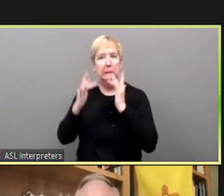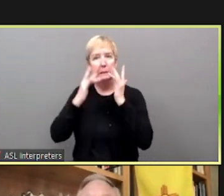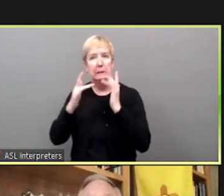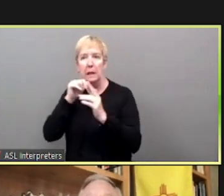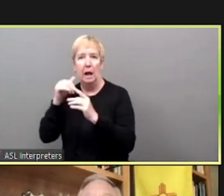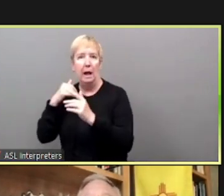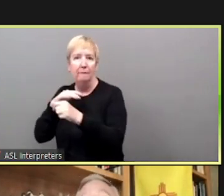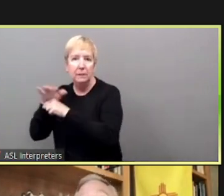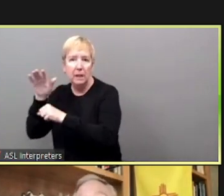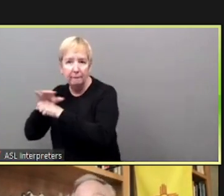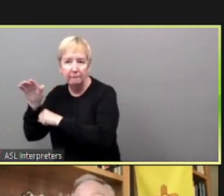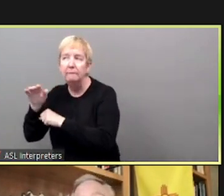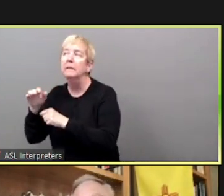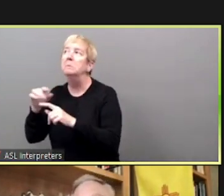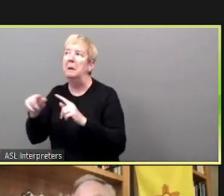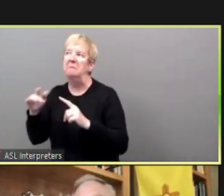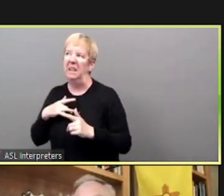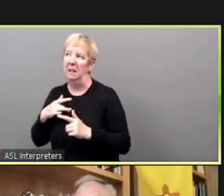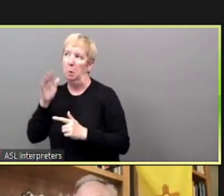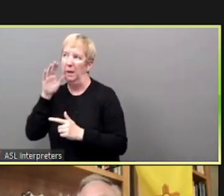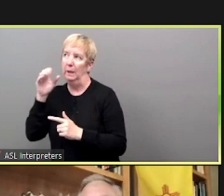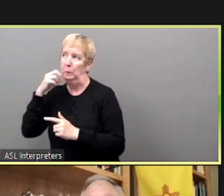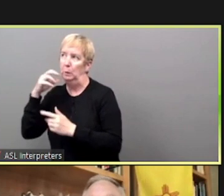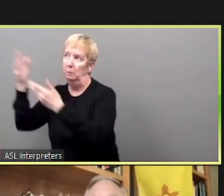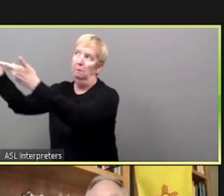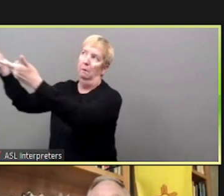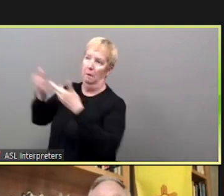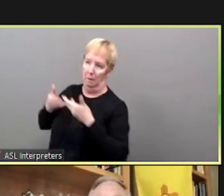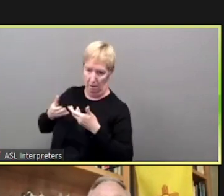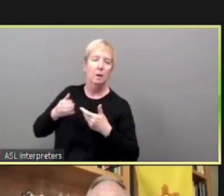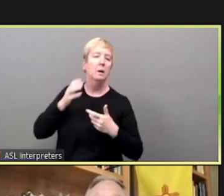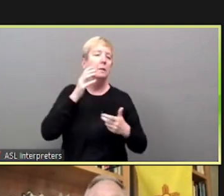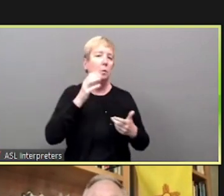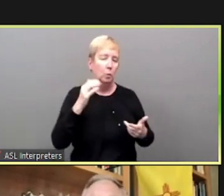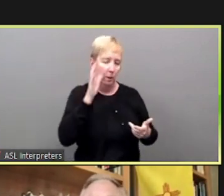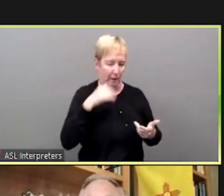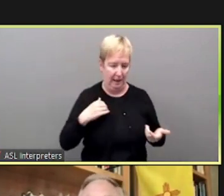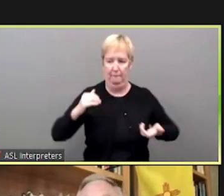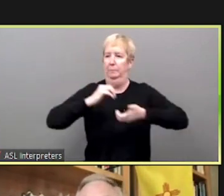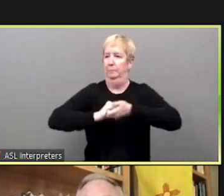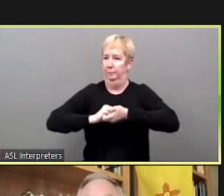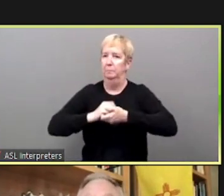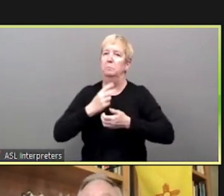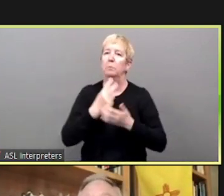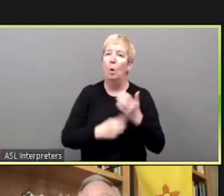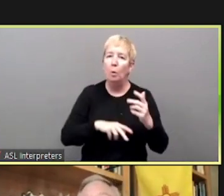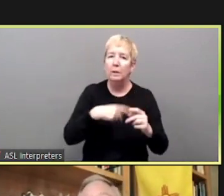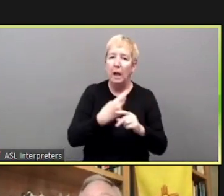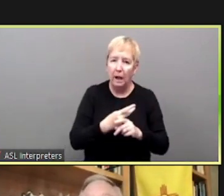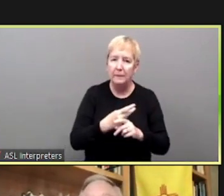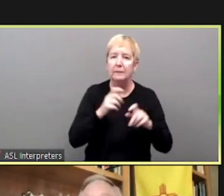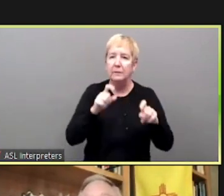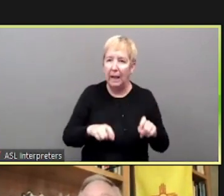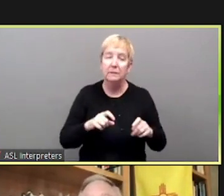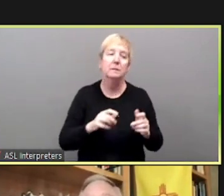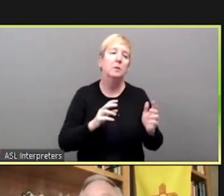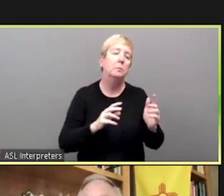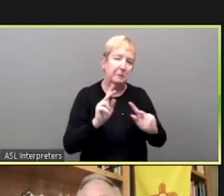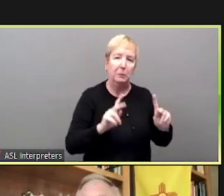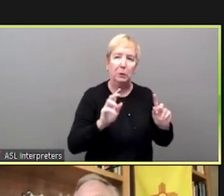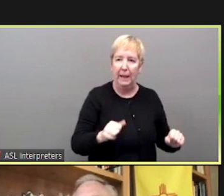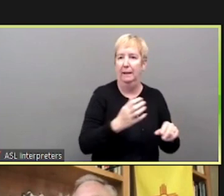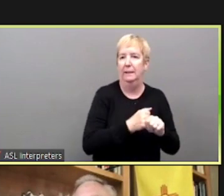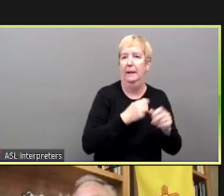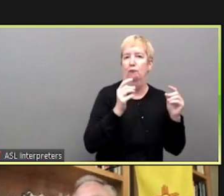soon, to be a great adjunct and a more convenient way to get folks actually rapid results. But on the